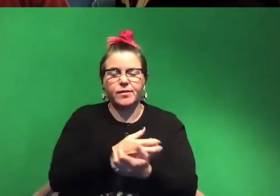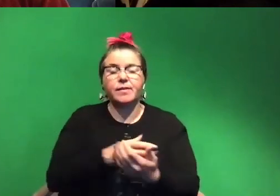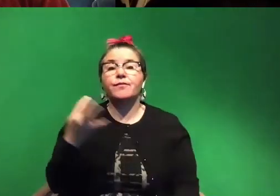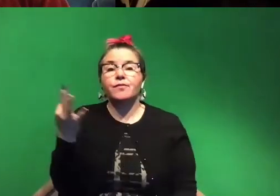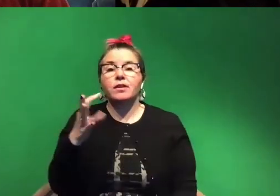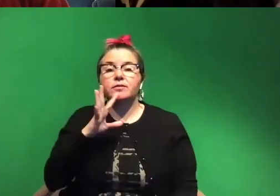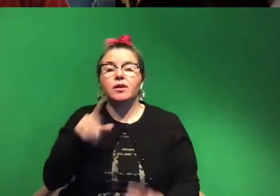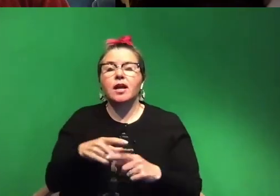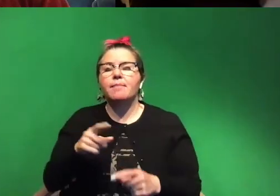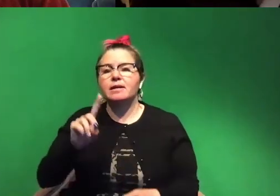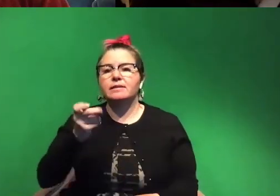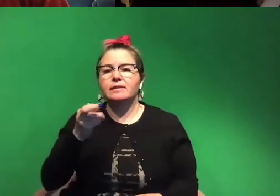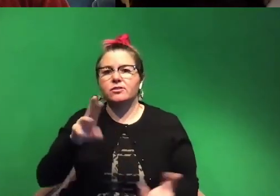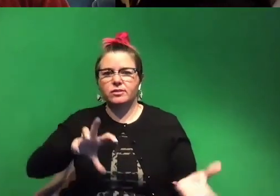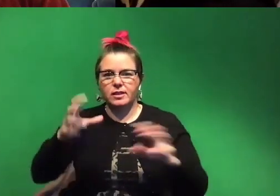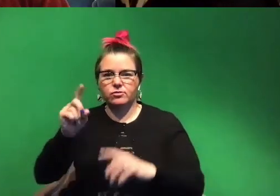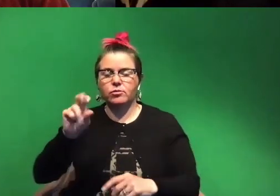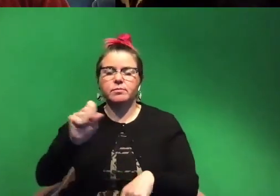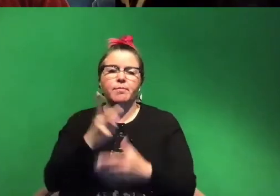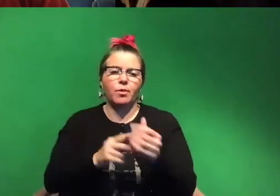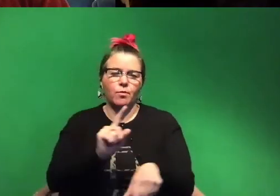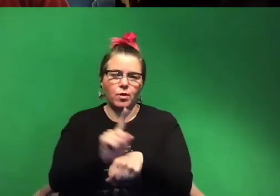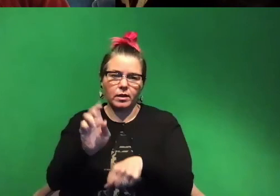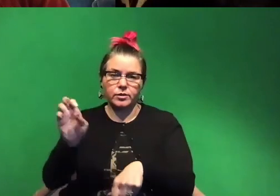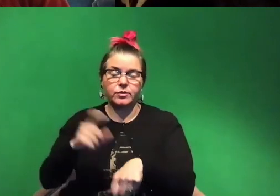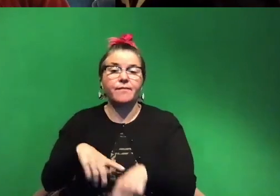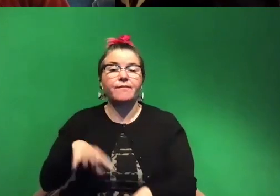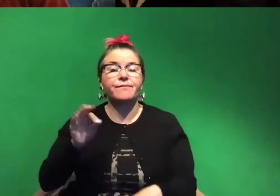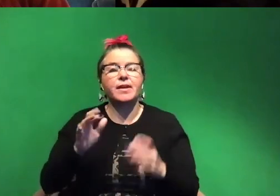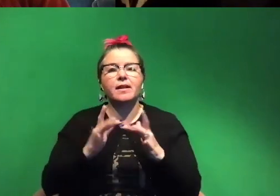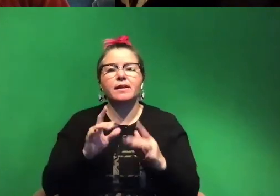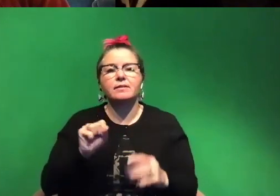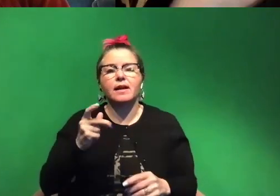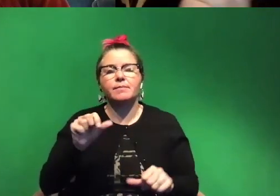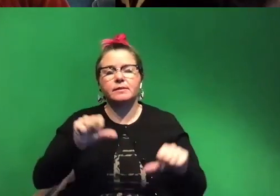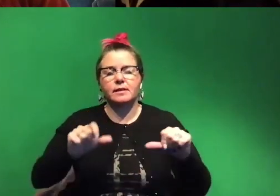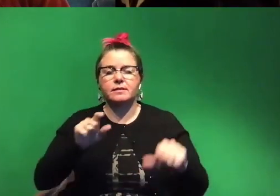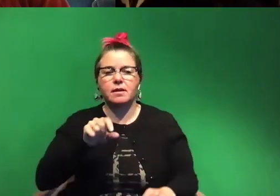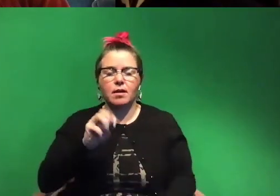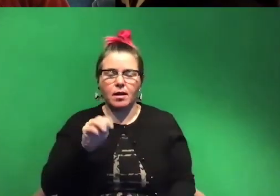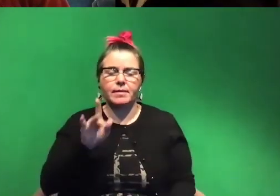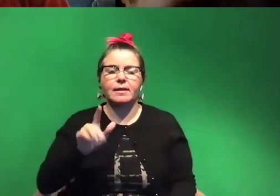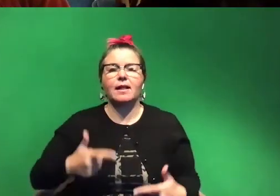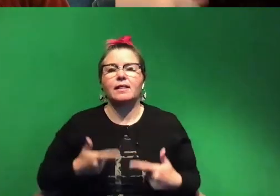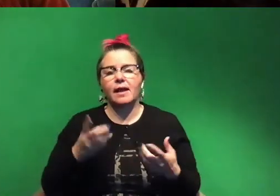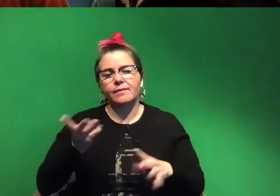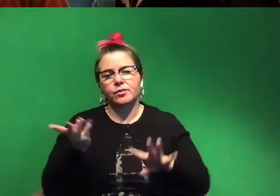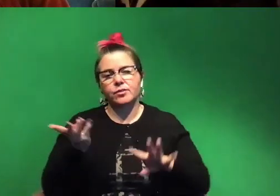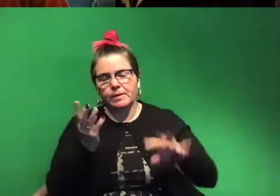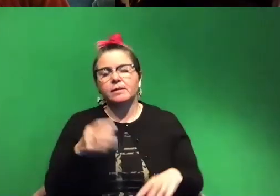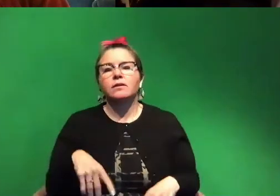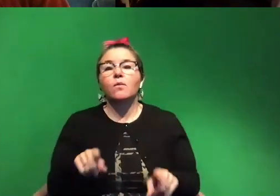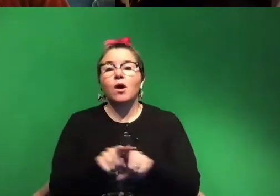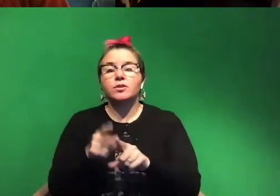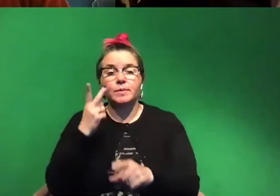about disaster drones, both at 1 p.m. You can find the links for that at skypeascientist.com. Click the live stream link, and then you'll also see our